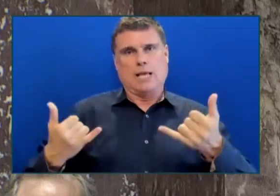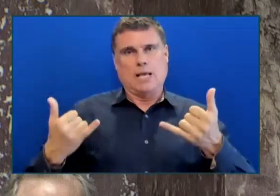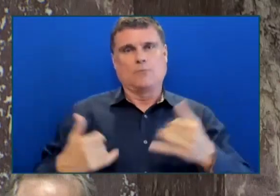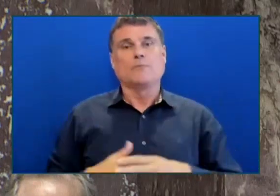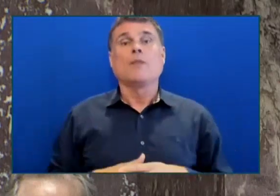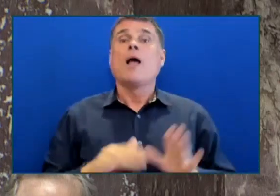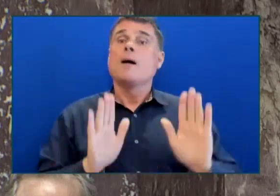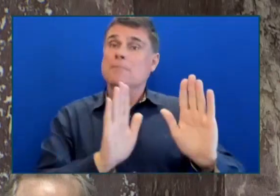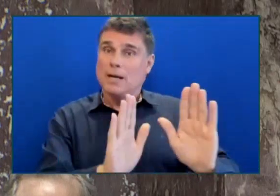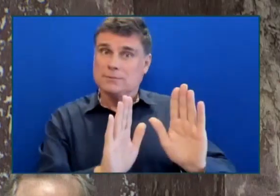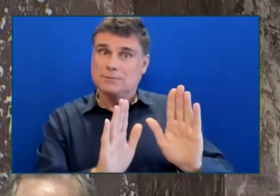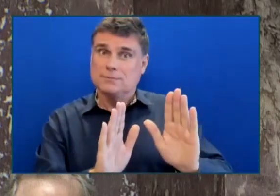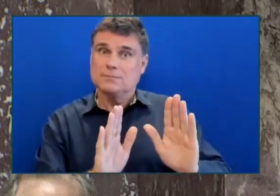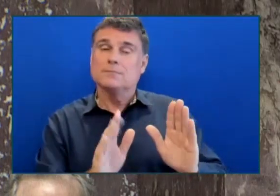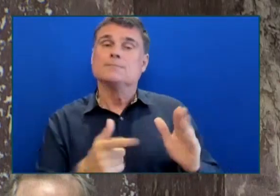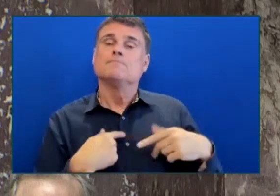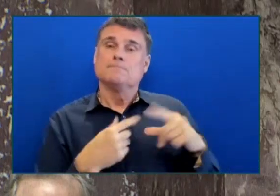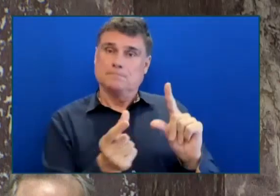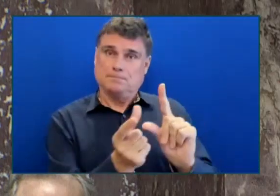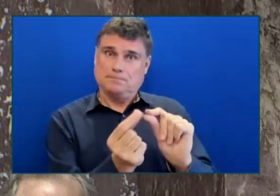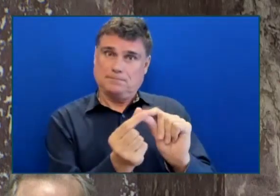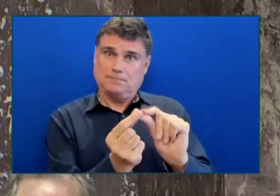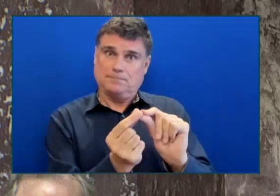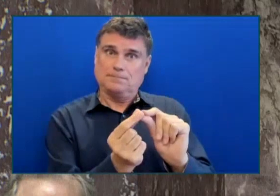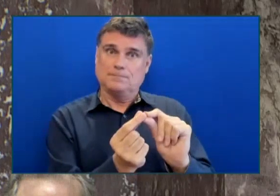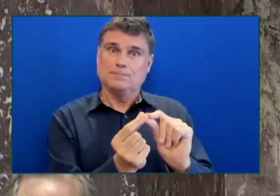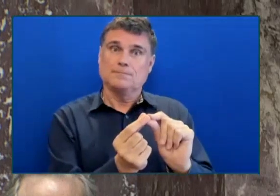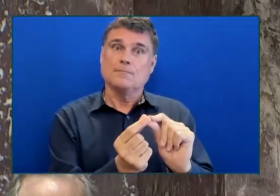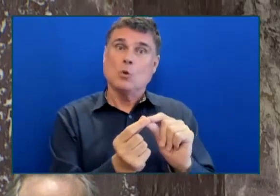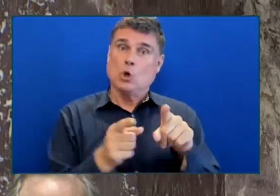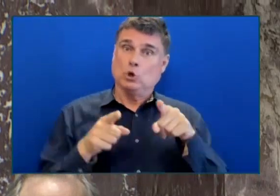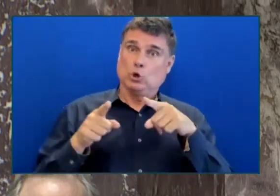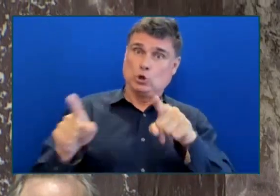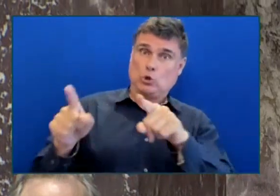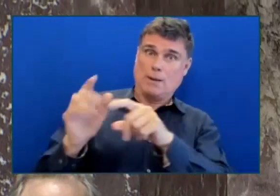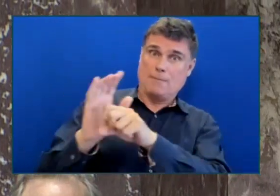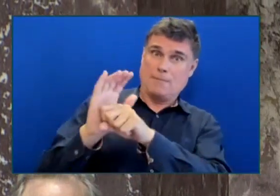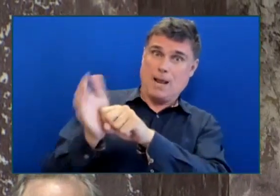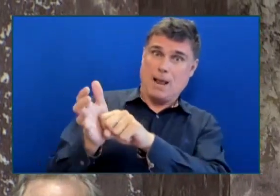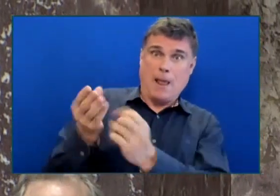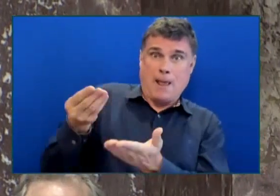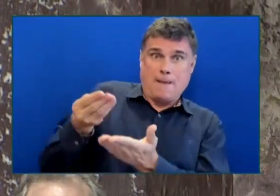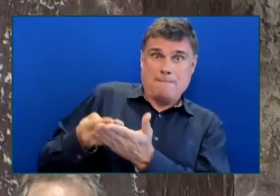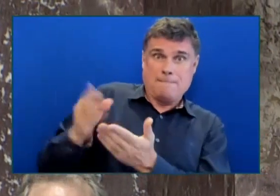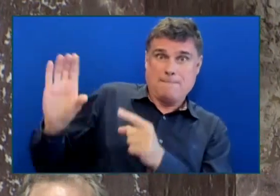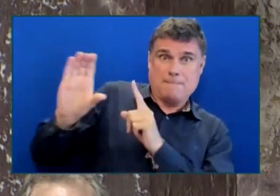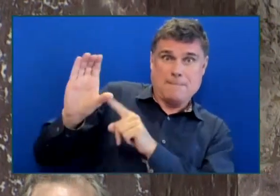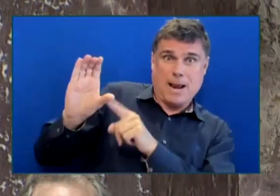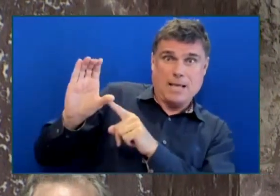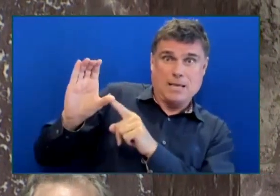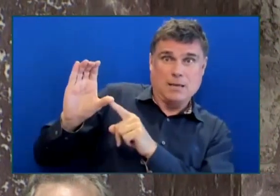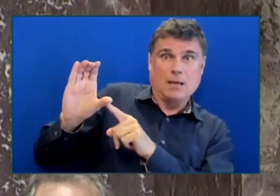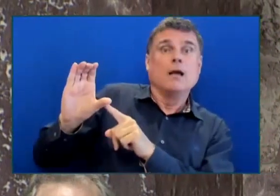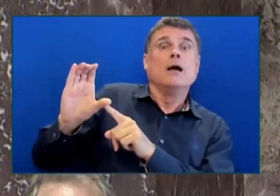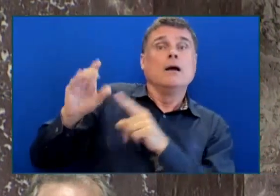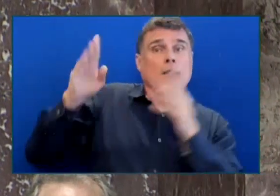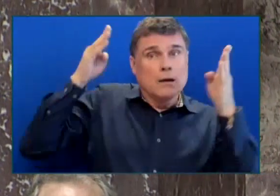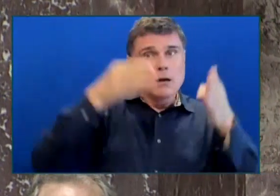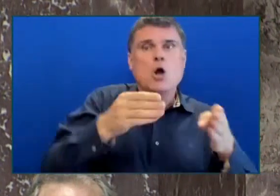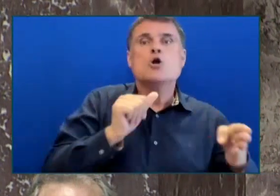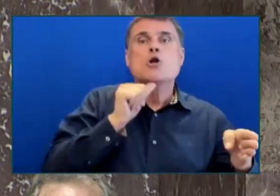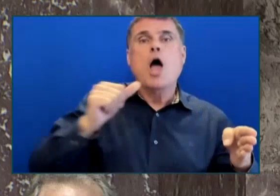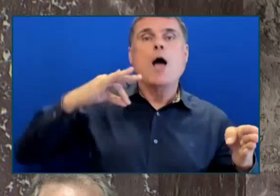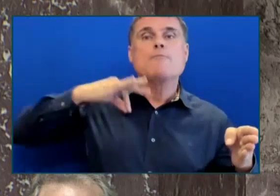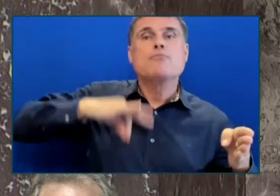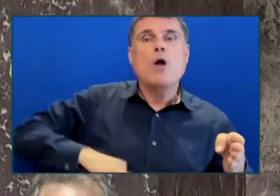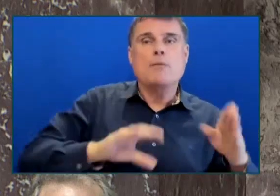during the pandemic, funding for not-for-profits to provide support for the most vulnerable people were increased. There's no, we're not denying